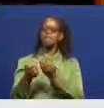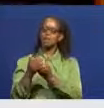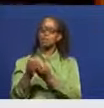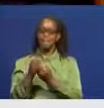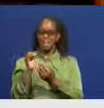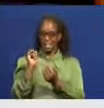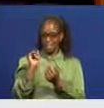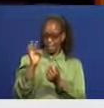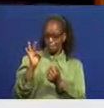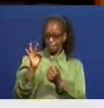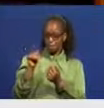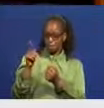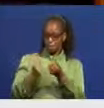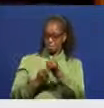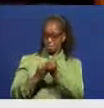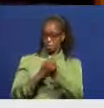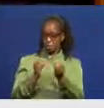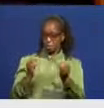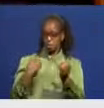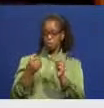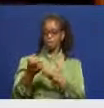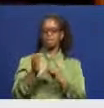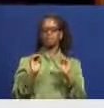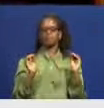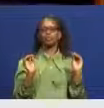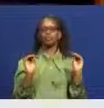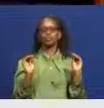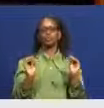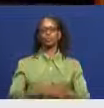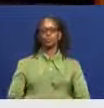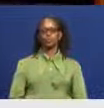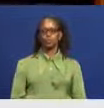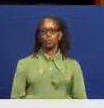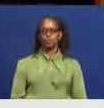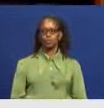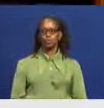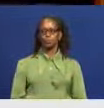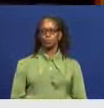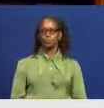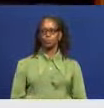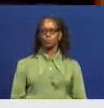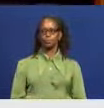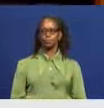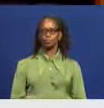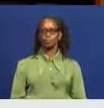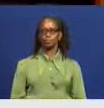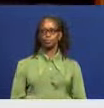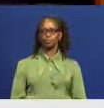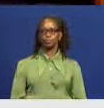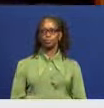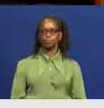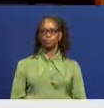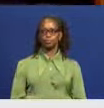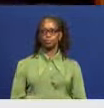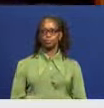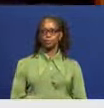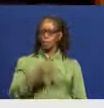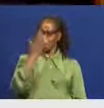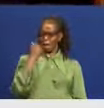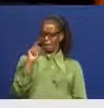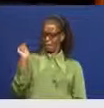get. Why should Kenya of the 21st century be able to be subjecting itself to